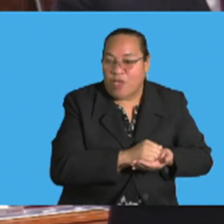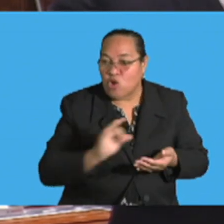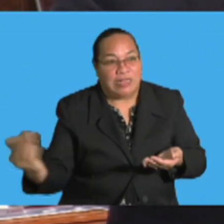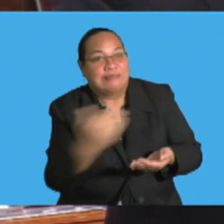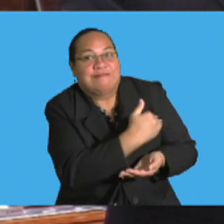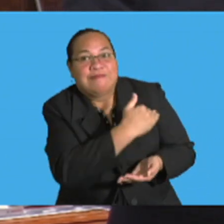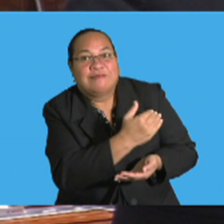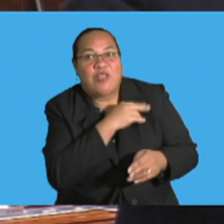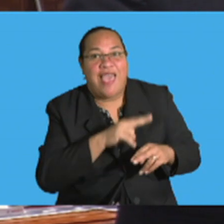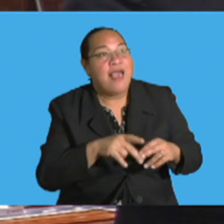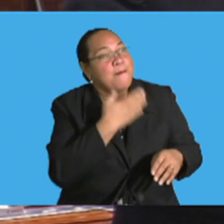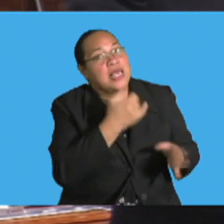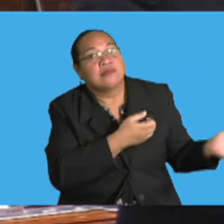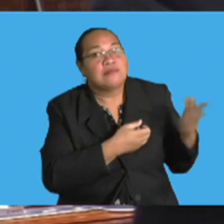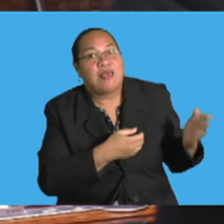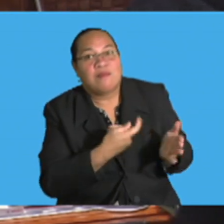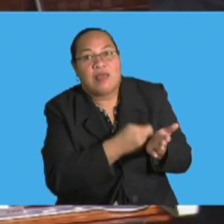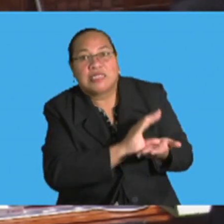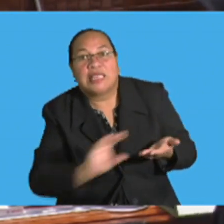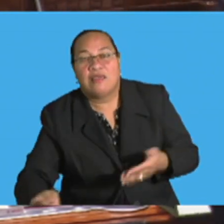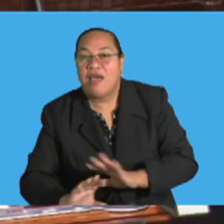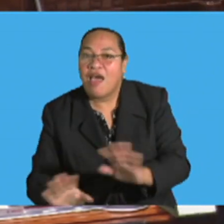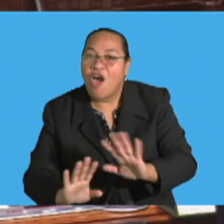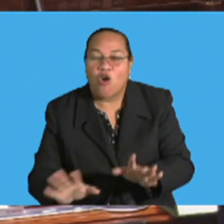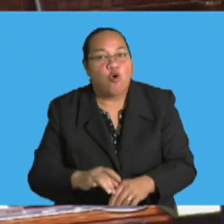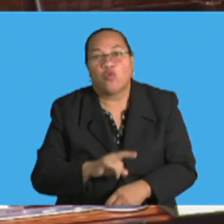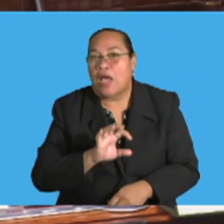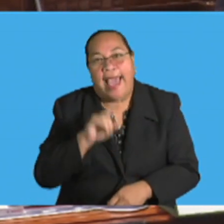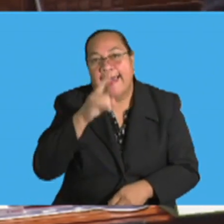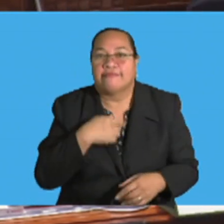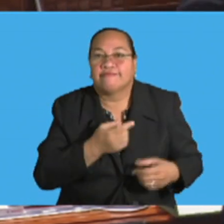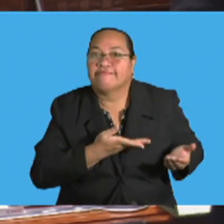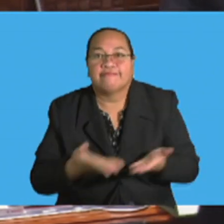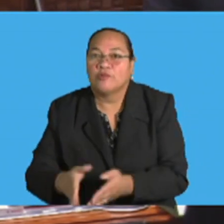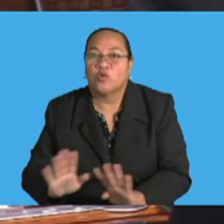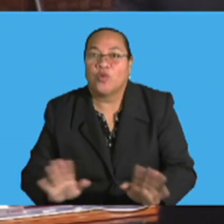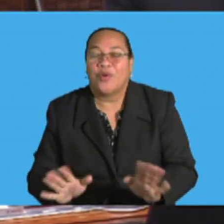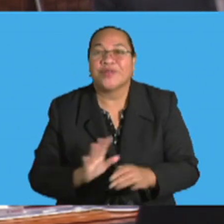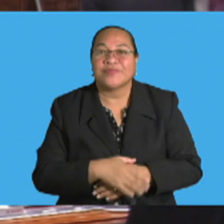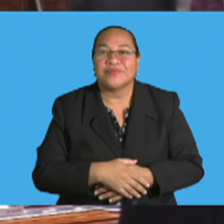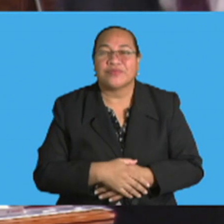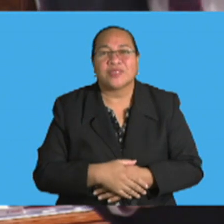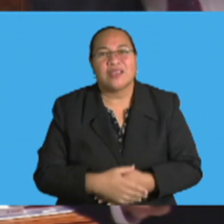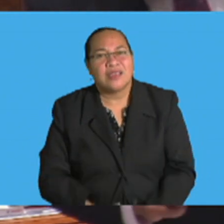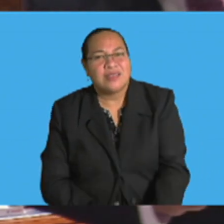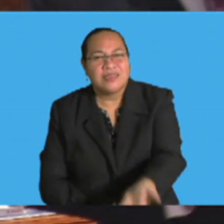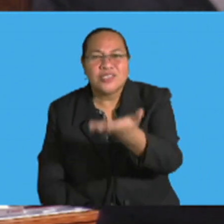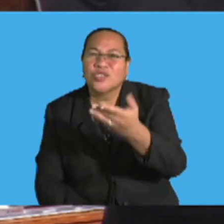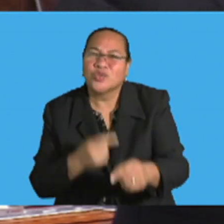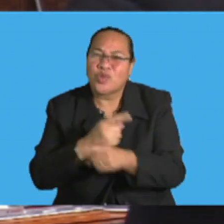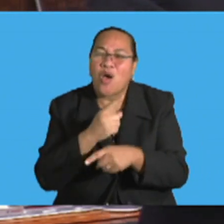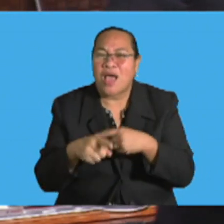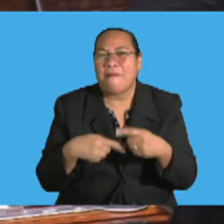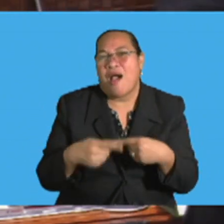get it, Mr. Speaker, sir. They simply don't get it. Honorable, Tuisawau talked about ATS and what's going to